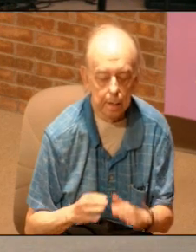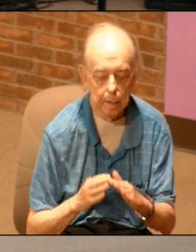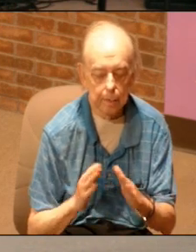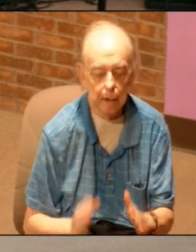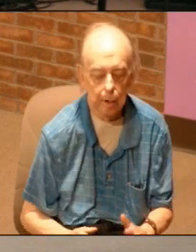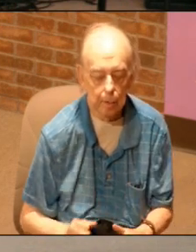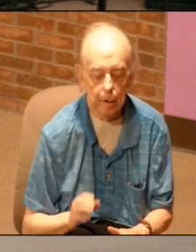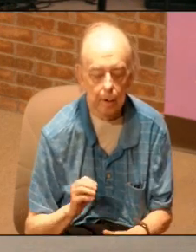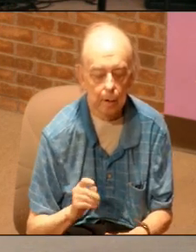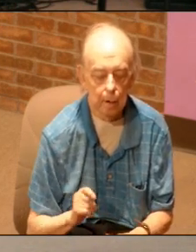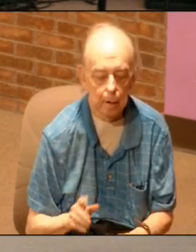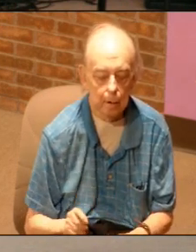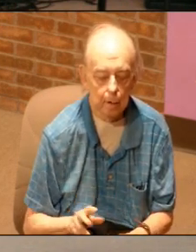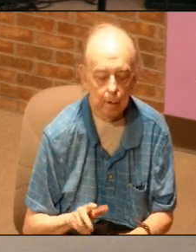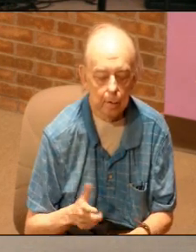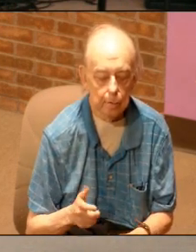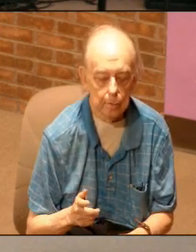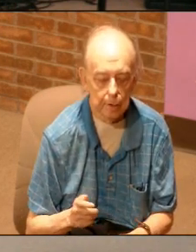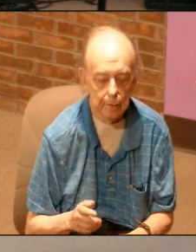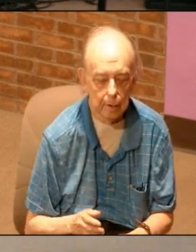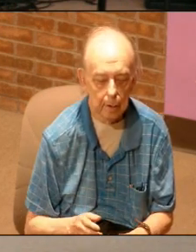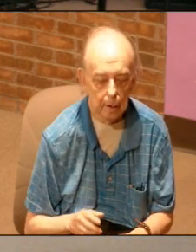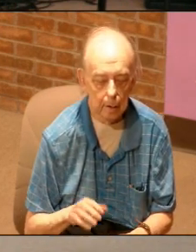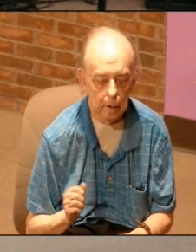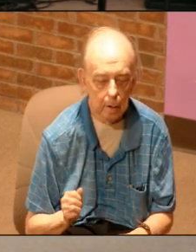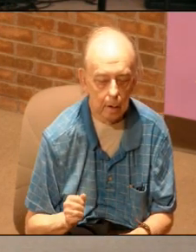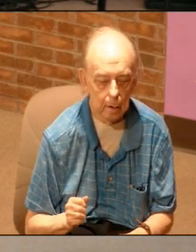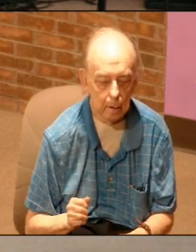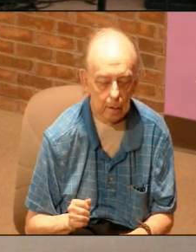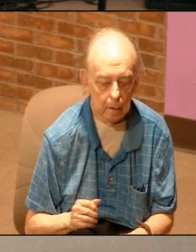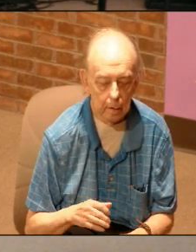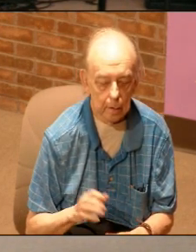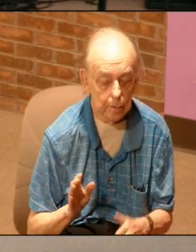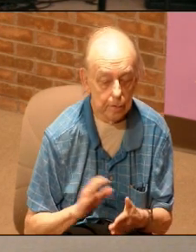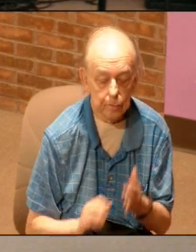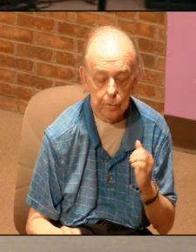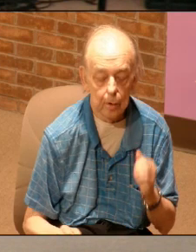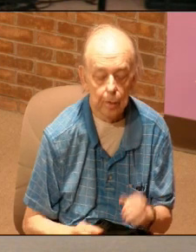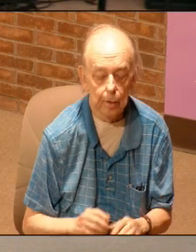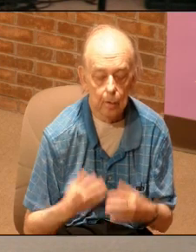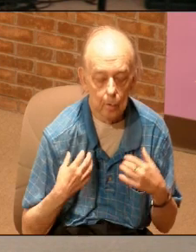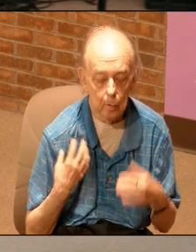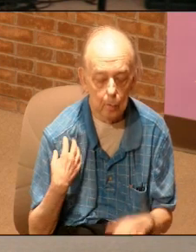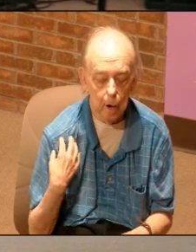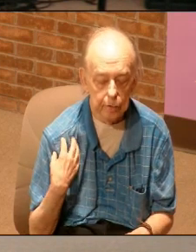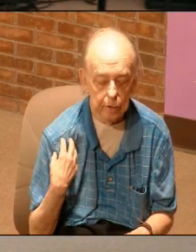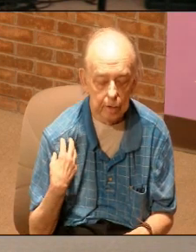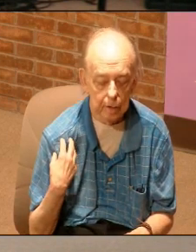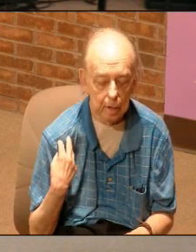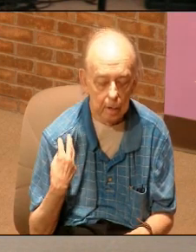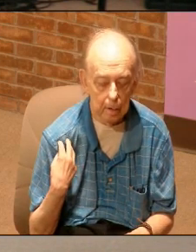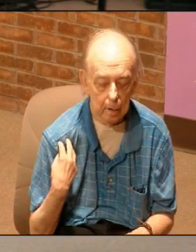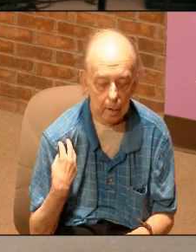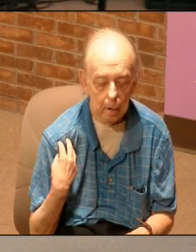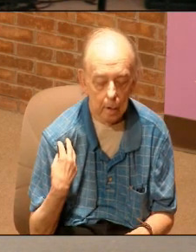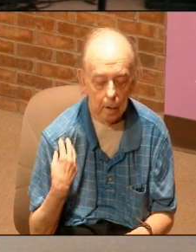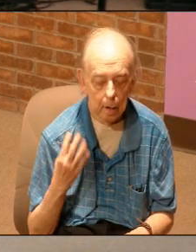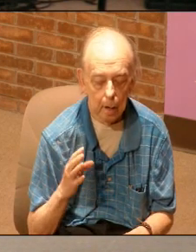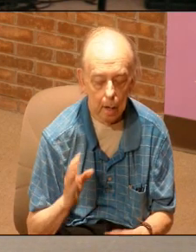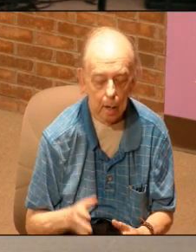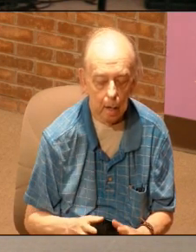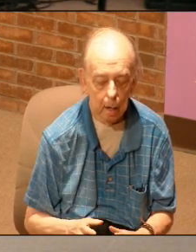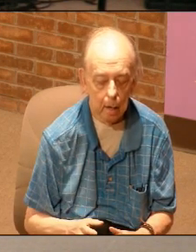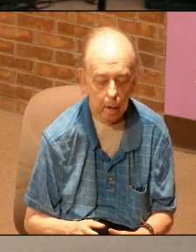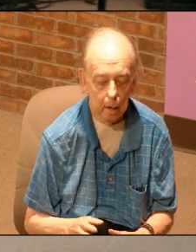The 21st domino could take down the Washington Monument. The 23rd domino could